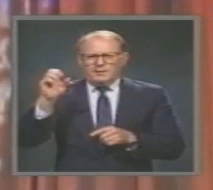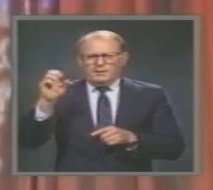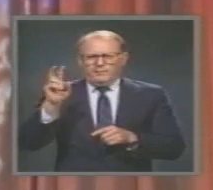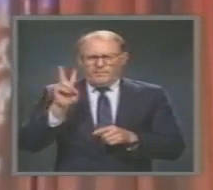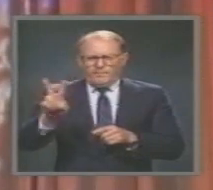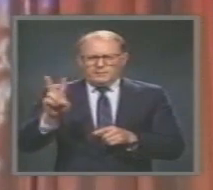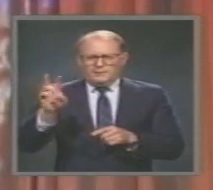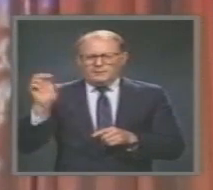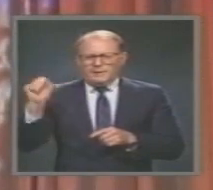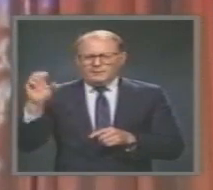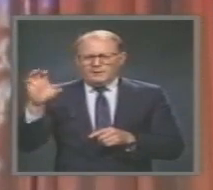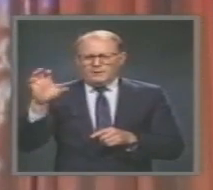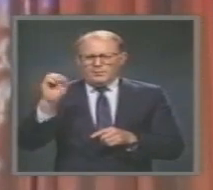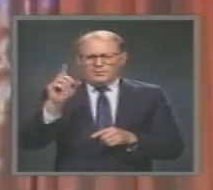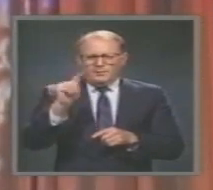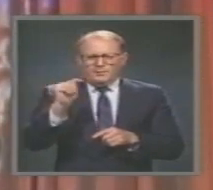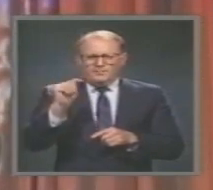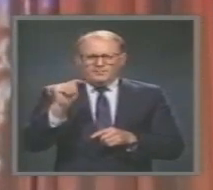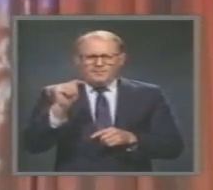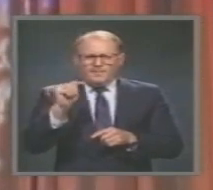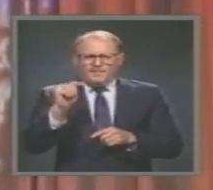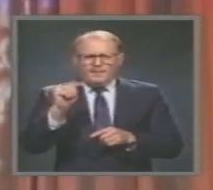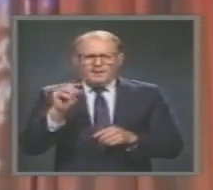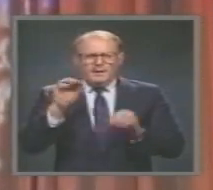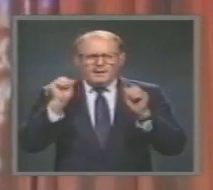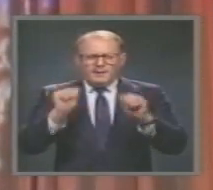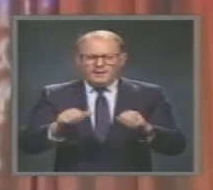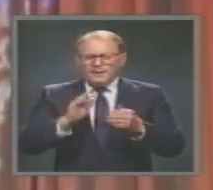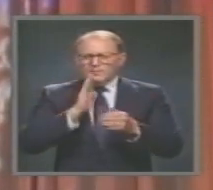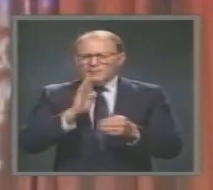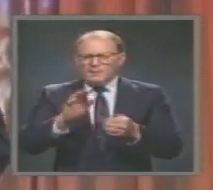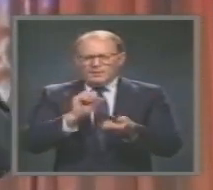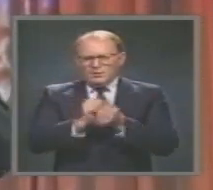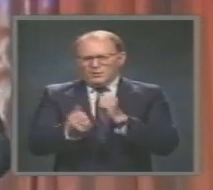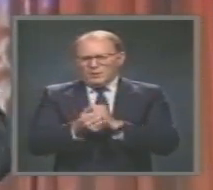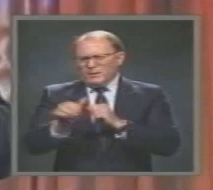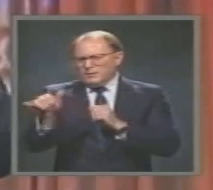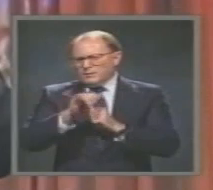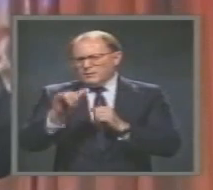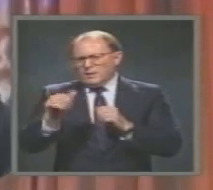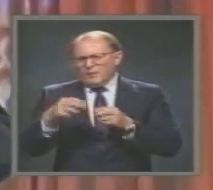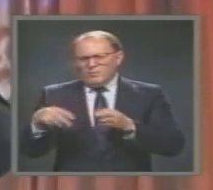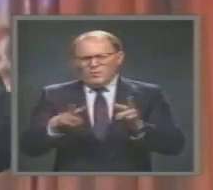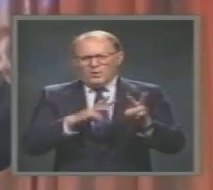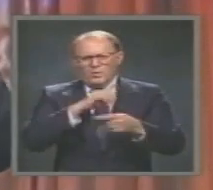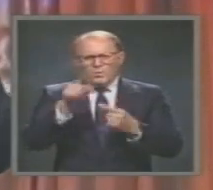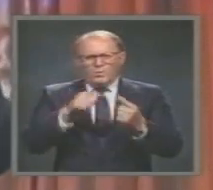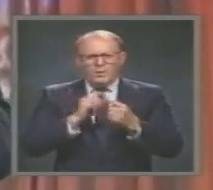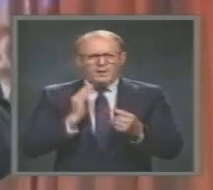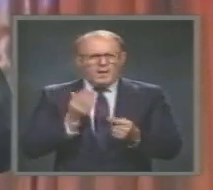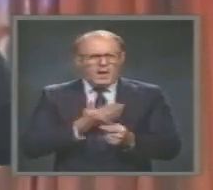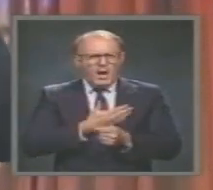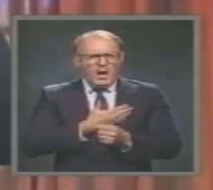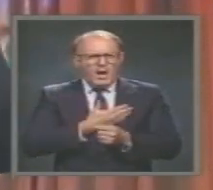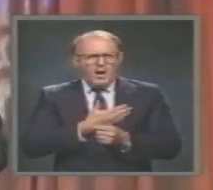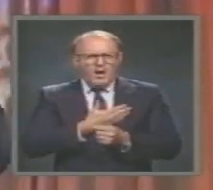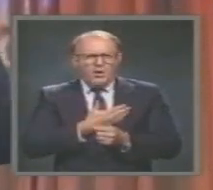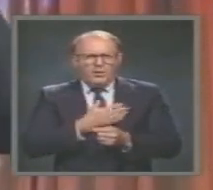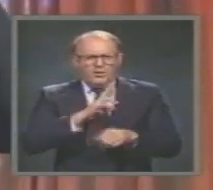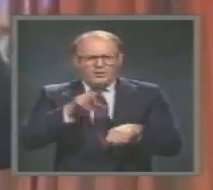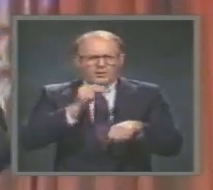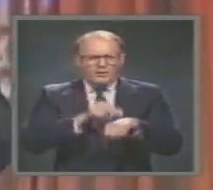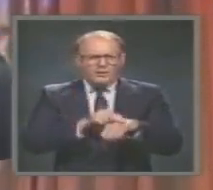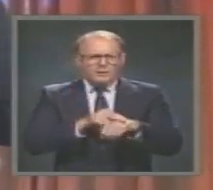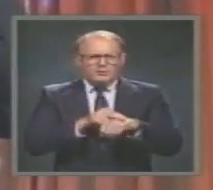reversed just in the same way that Dred Scott was reversed, when the conscience of the nation cries out, "The